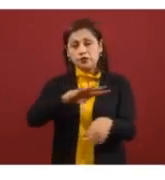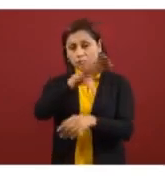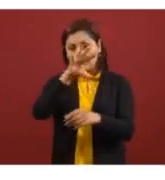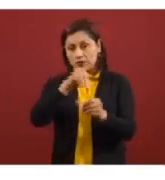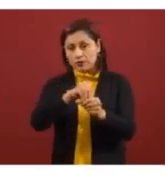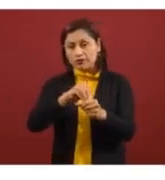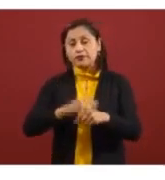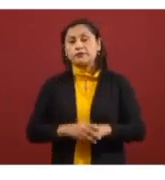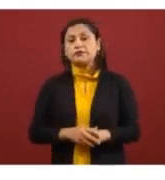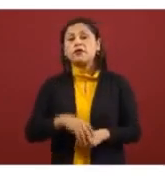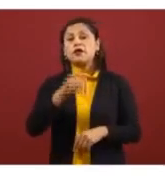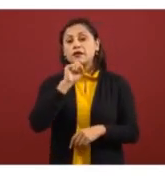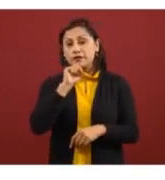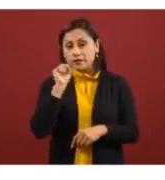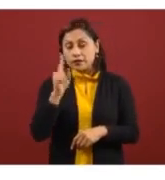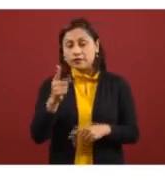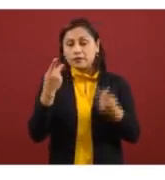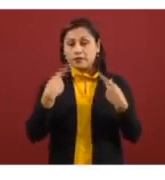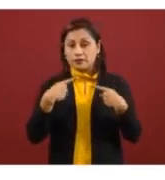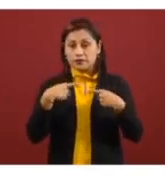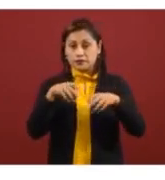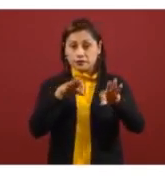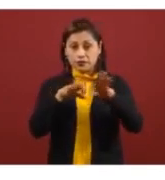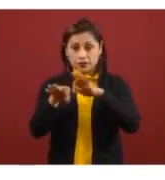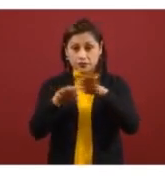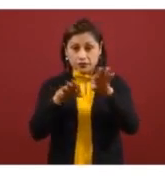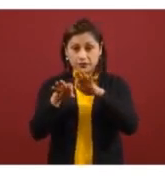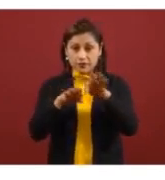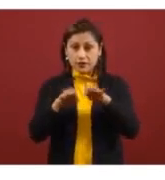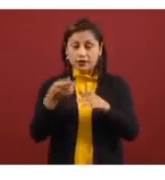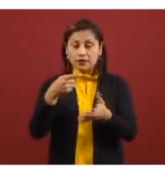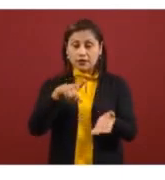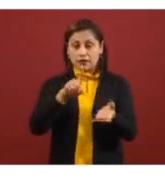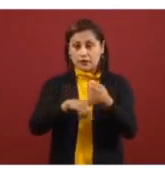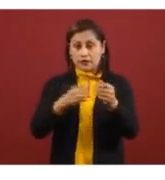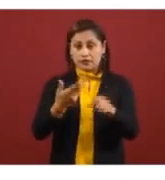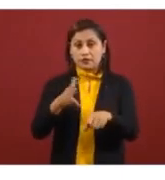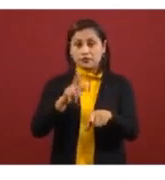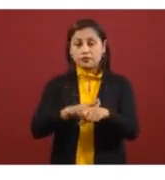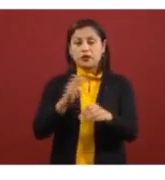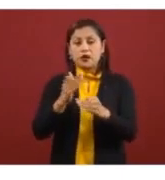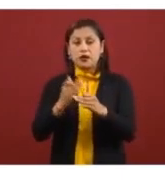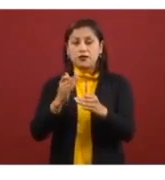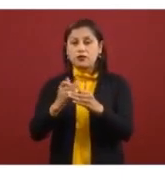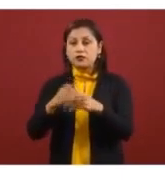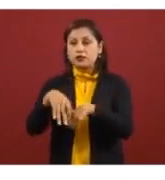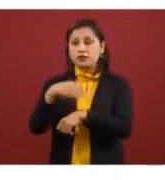of health centers. And we will dedicate personnel,